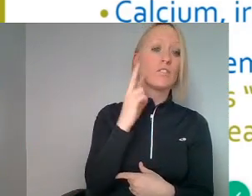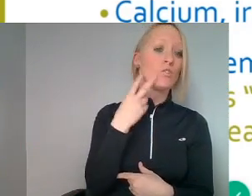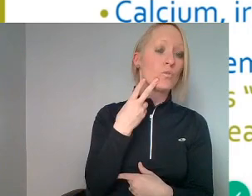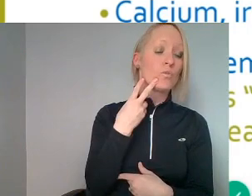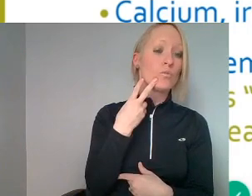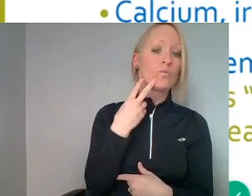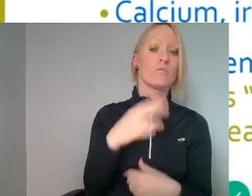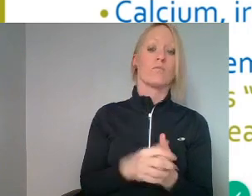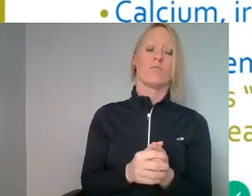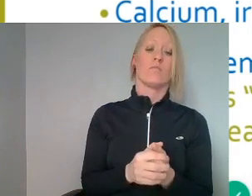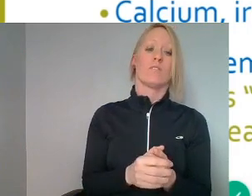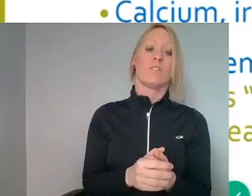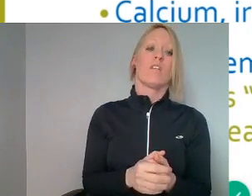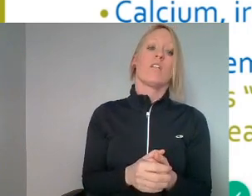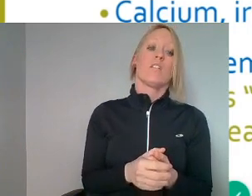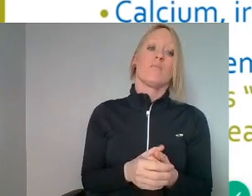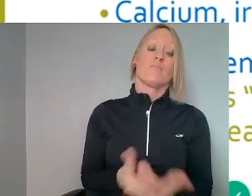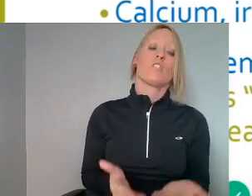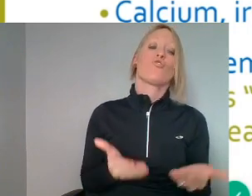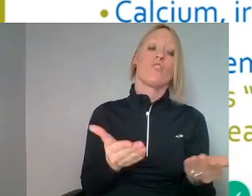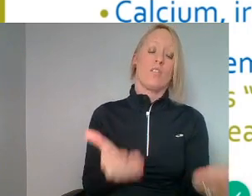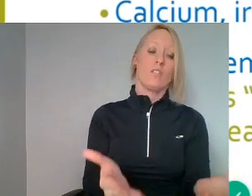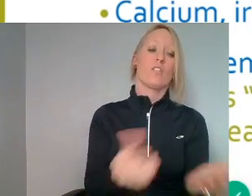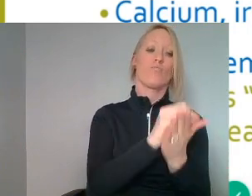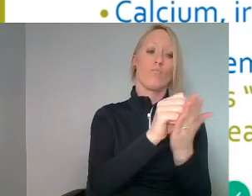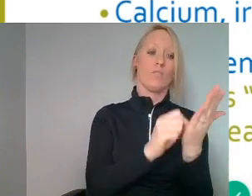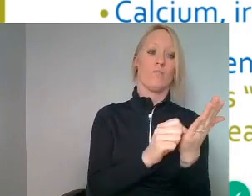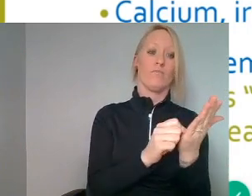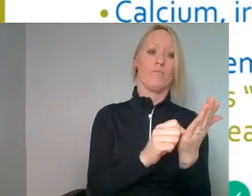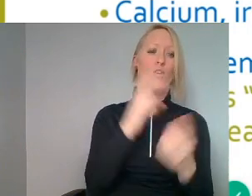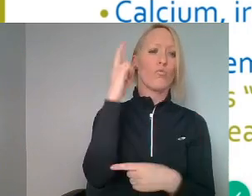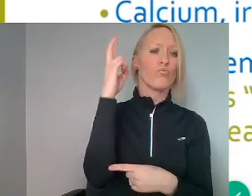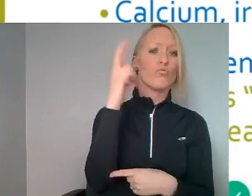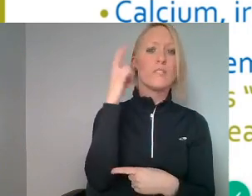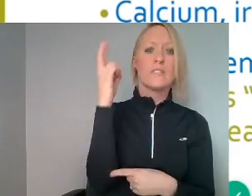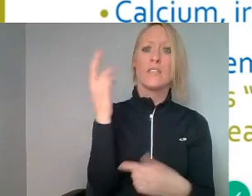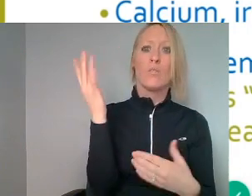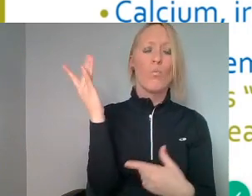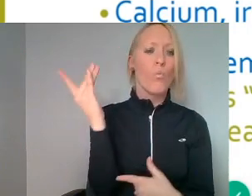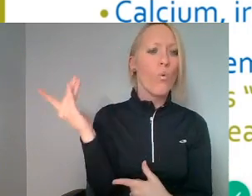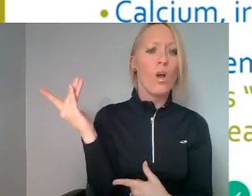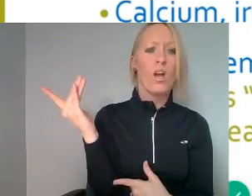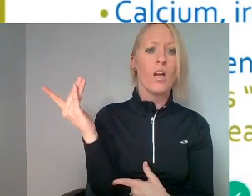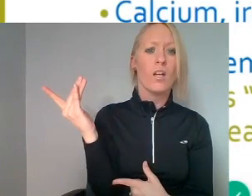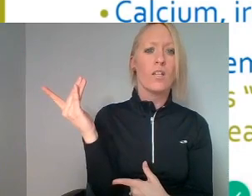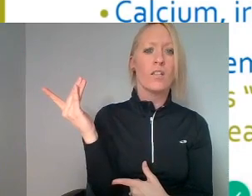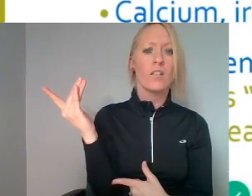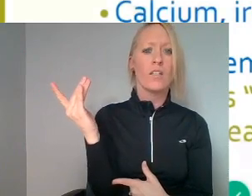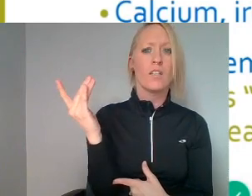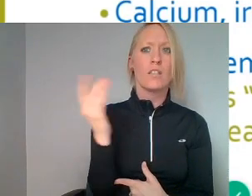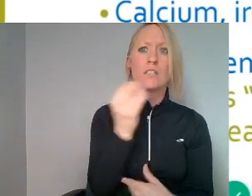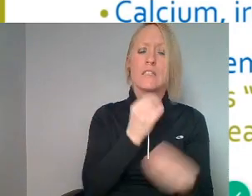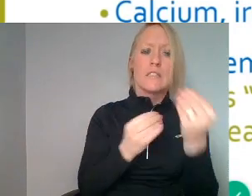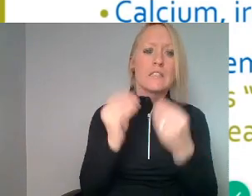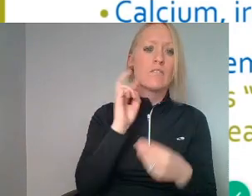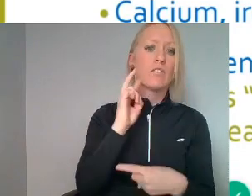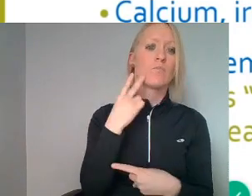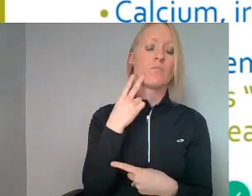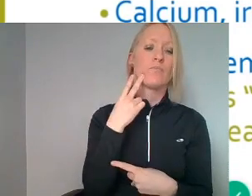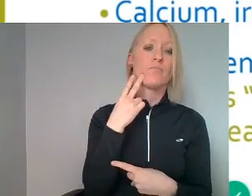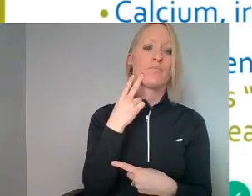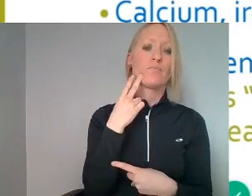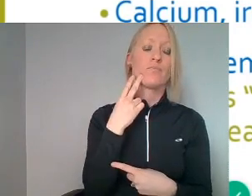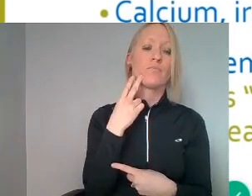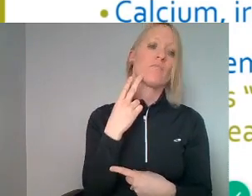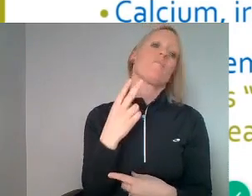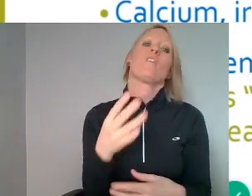write down. So why do we need to eat vegetables? The reason why they are on the My Plate in one of our food groups is that they provide us with carbohydrates, and that is